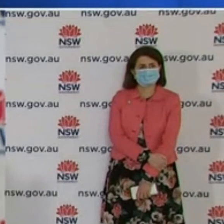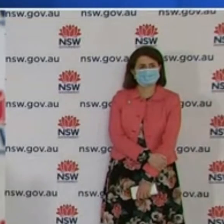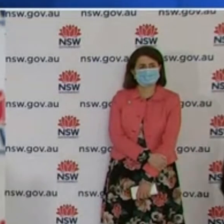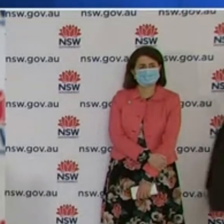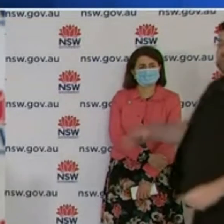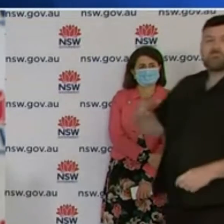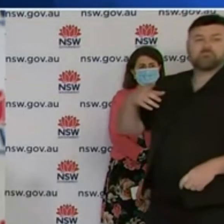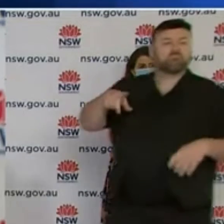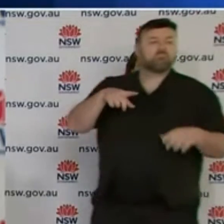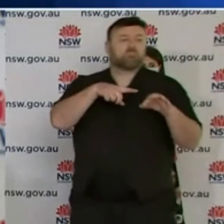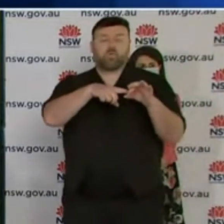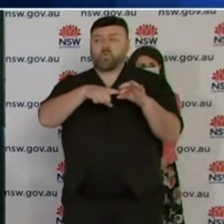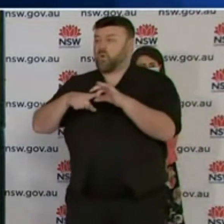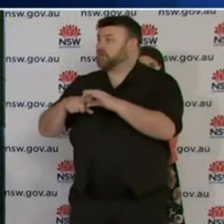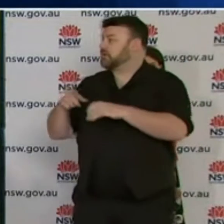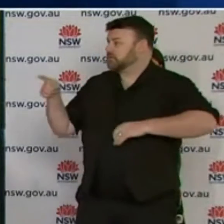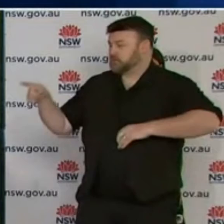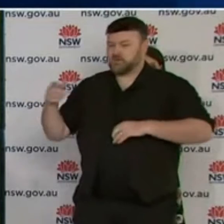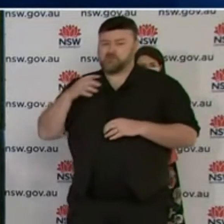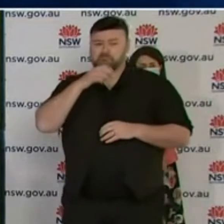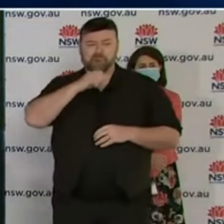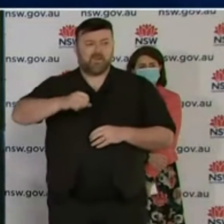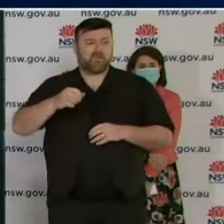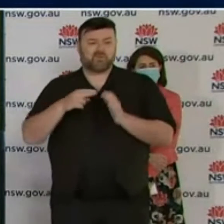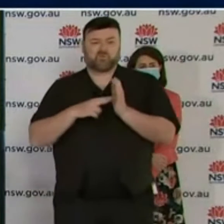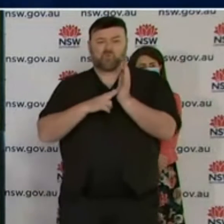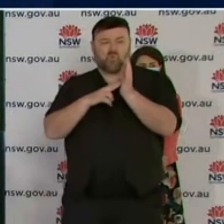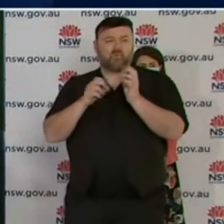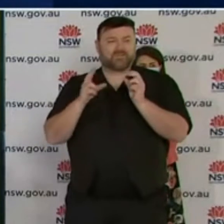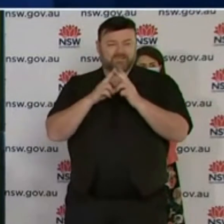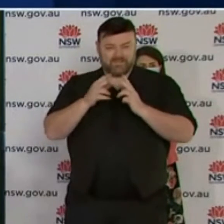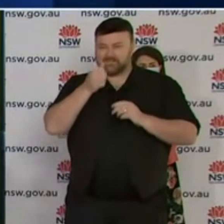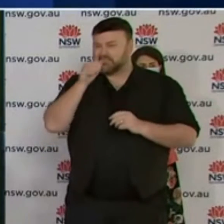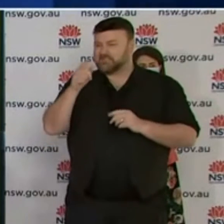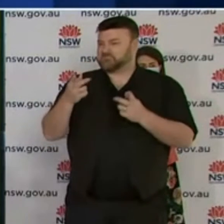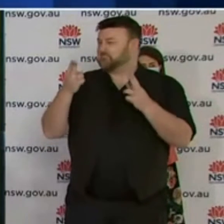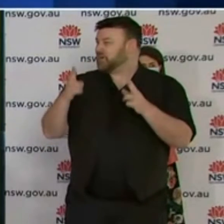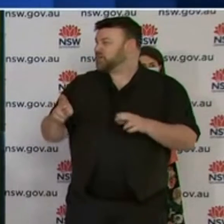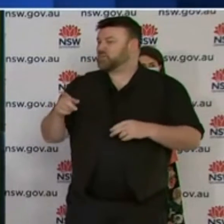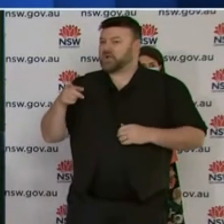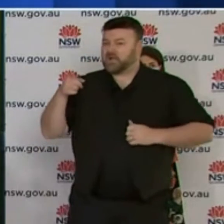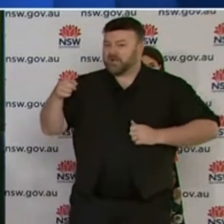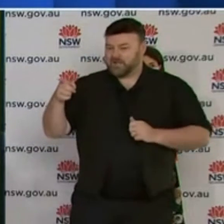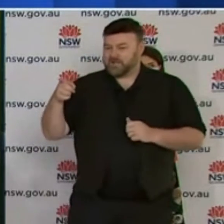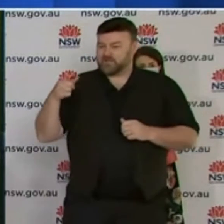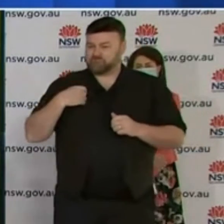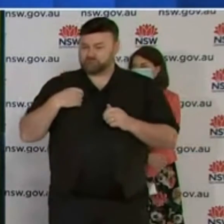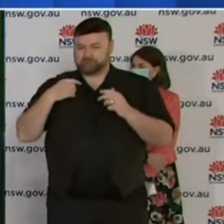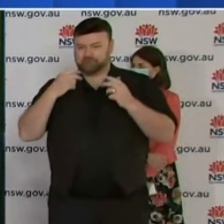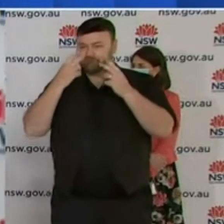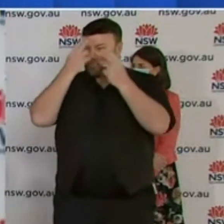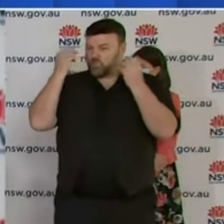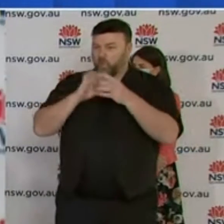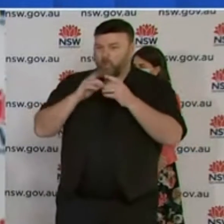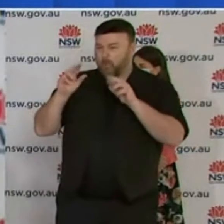died at home, he was being cared for in the community by Northern Sydney LHD. Is there a reason why he wasn't in hospital and was being cared for